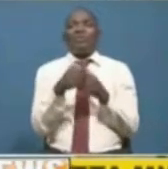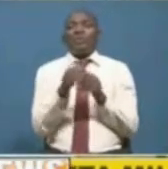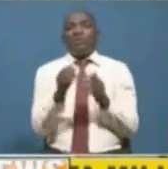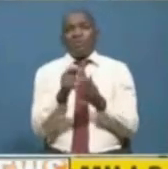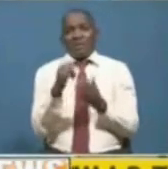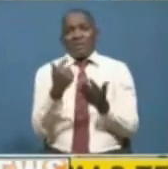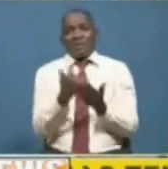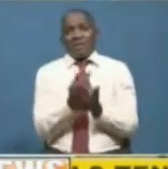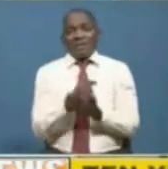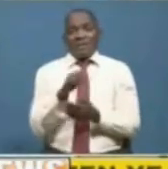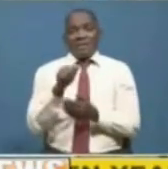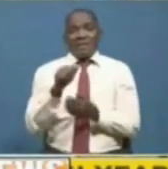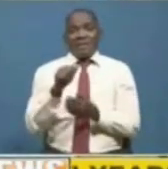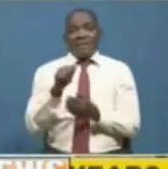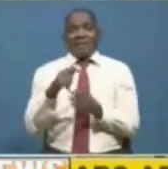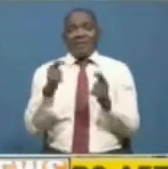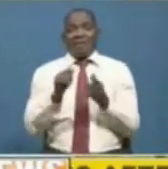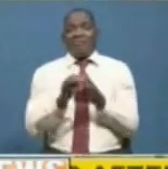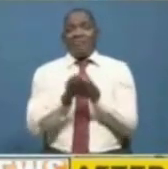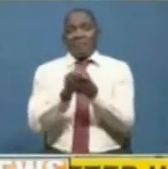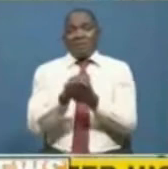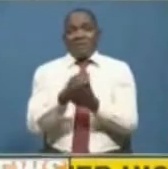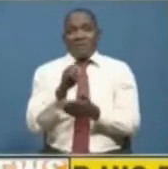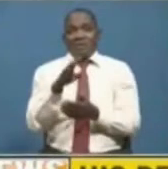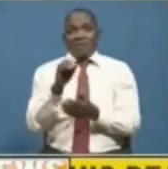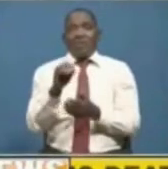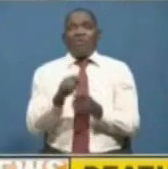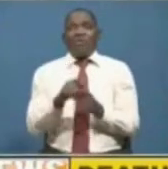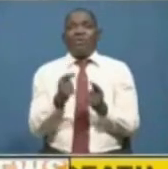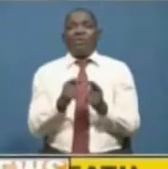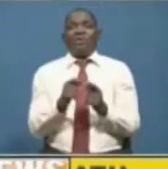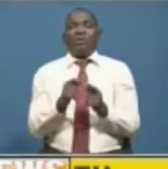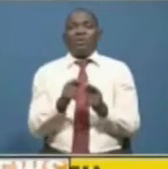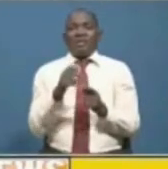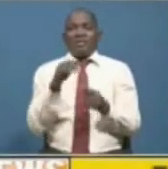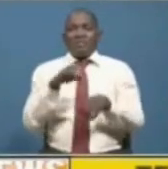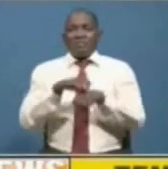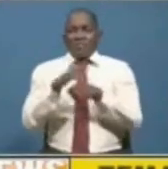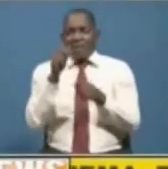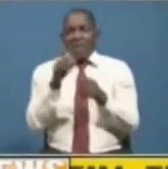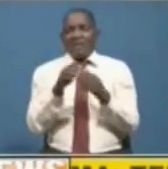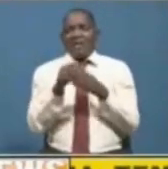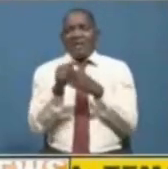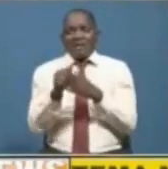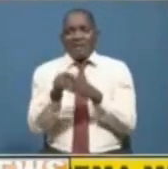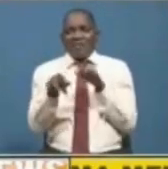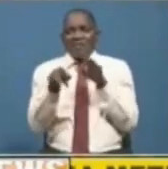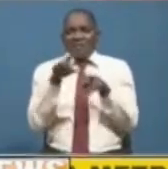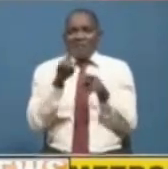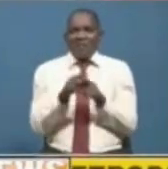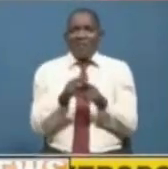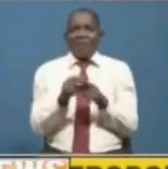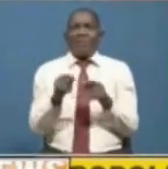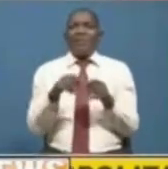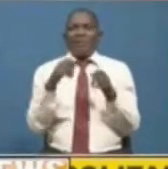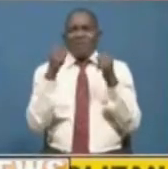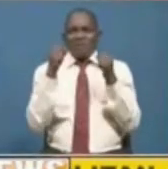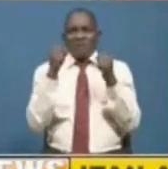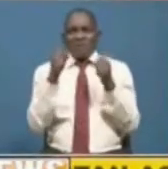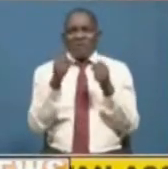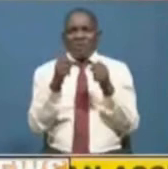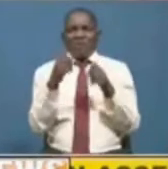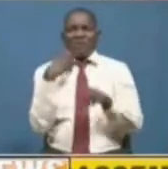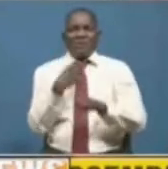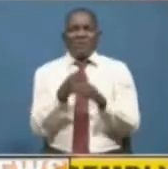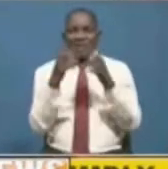The AG, while commending EOCO on breakthrough crimes which has led to the detection of complex crimes,